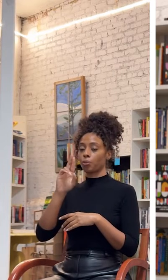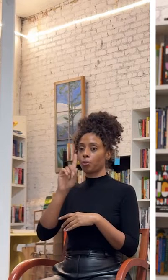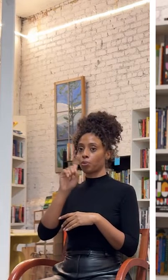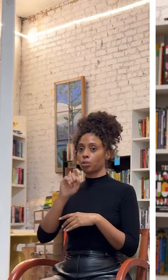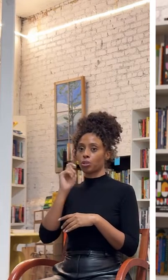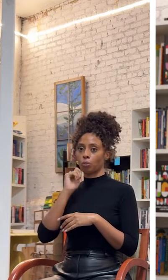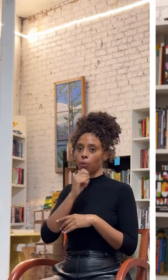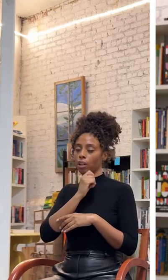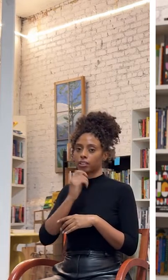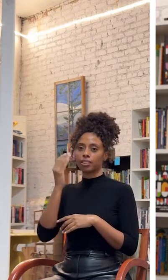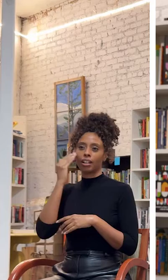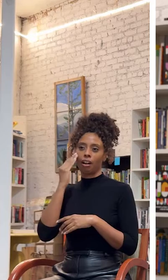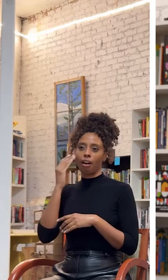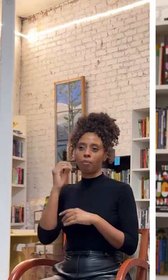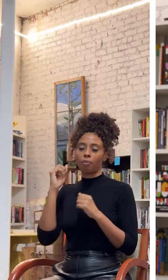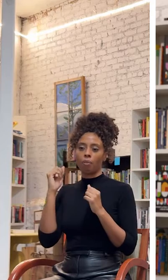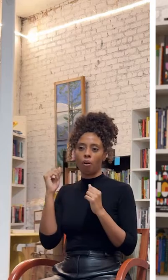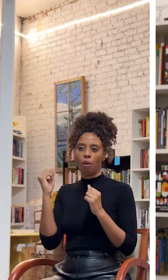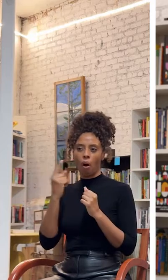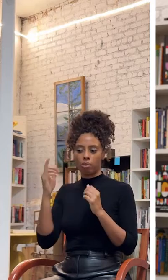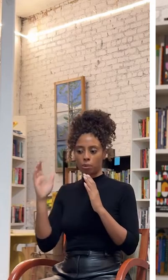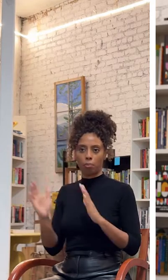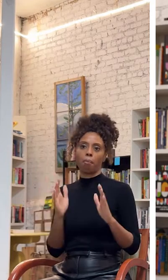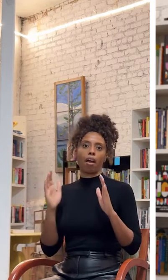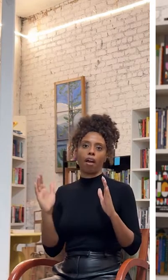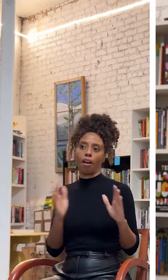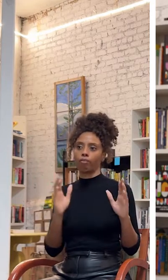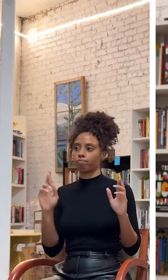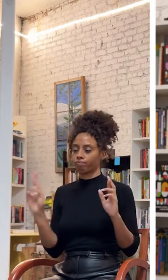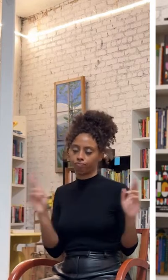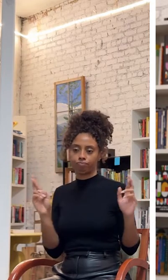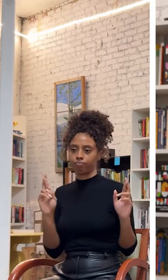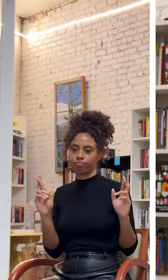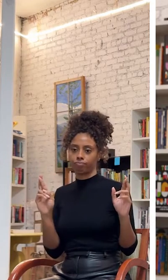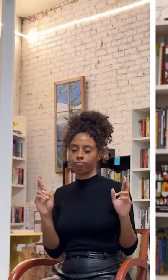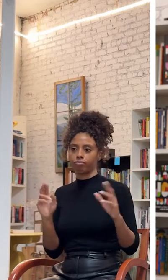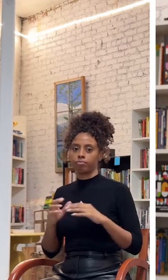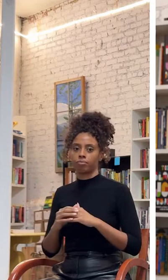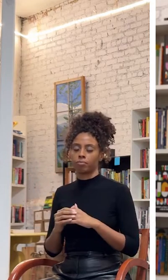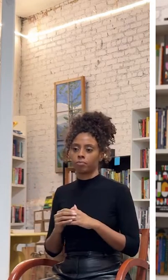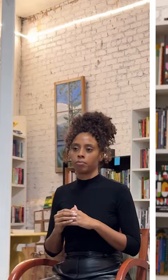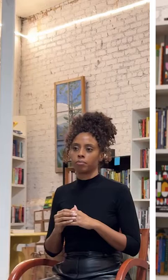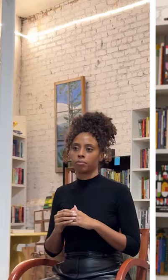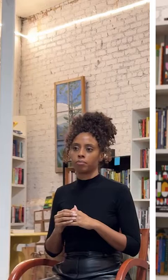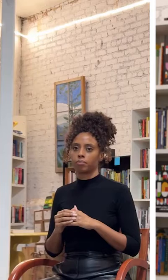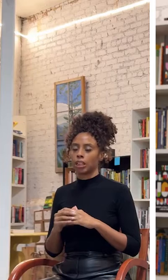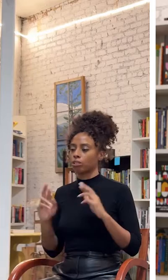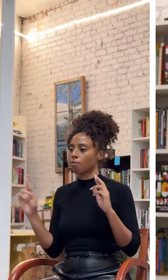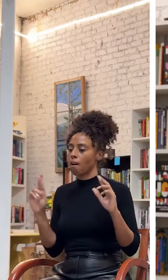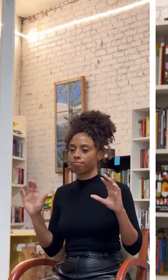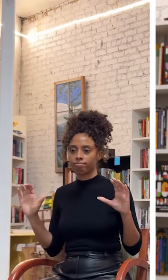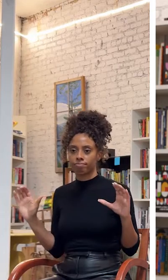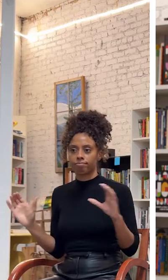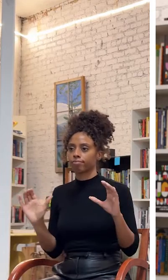were just known for always being prepared and and just being ready for action,